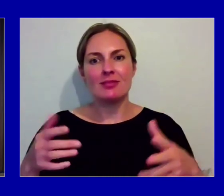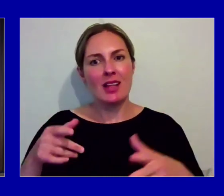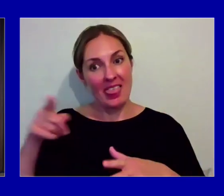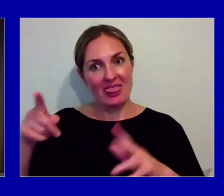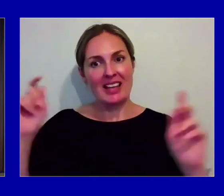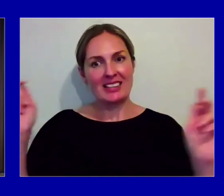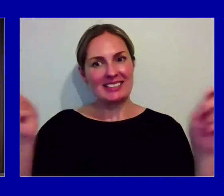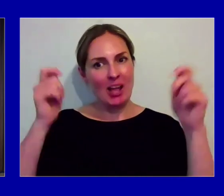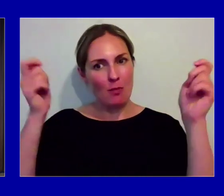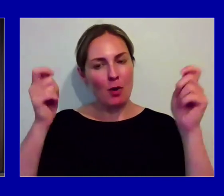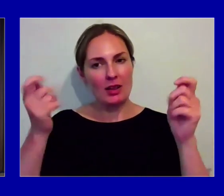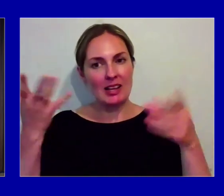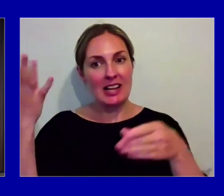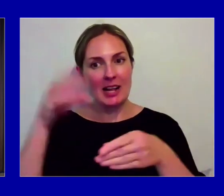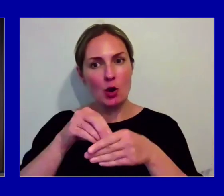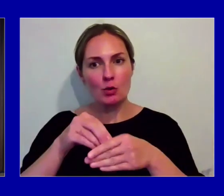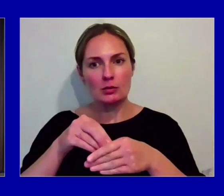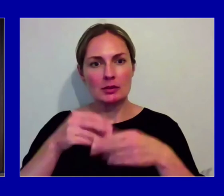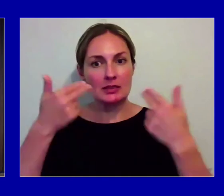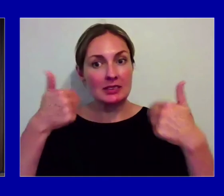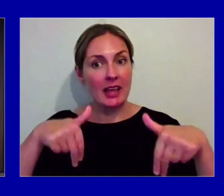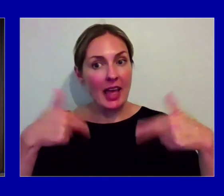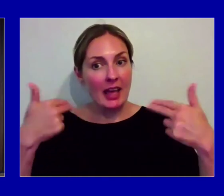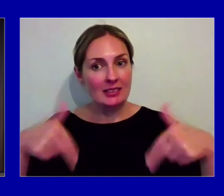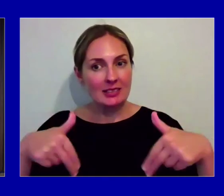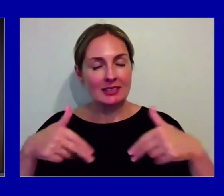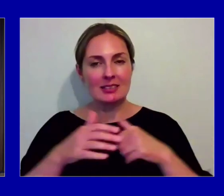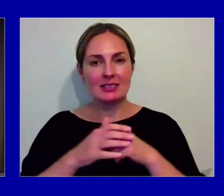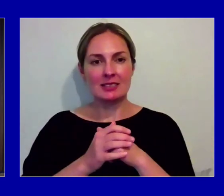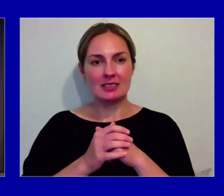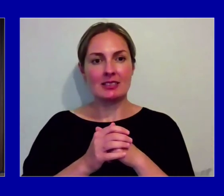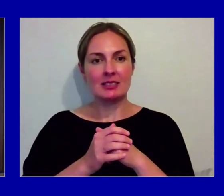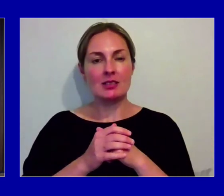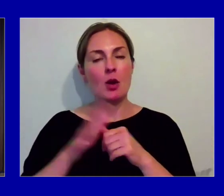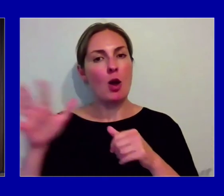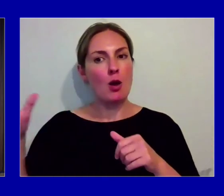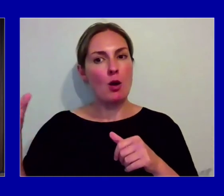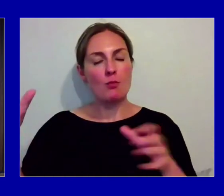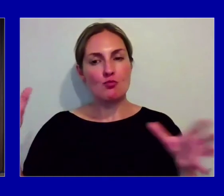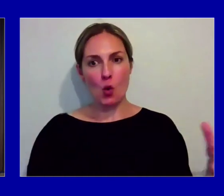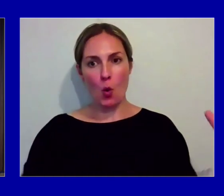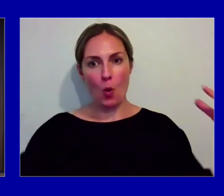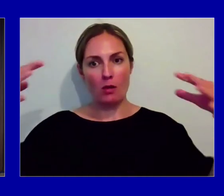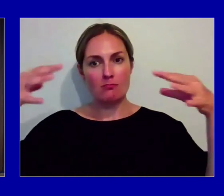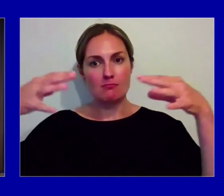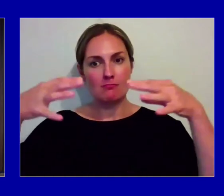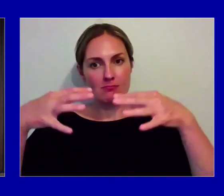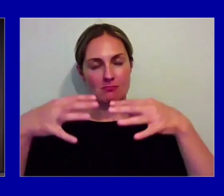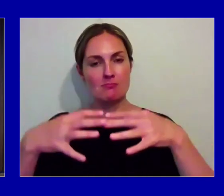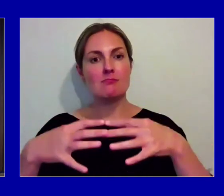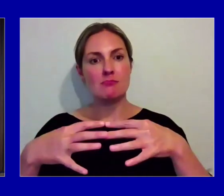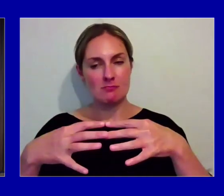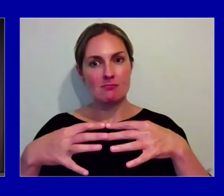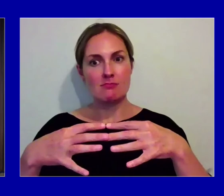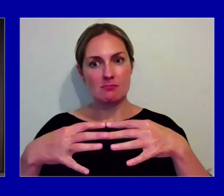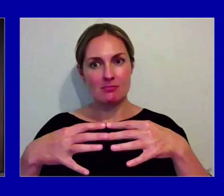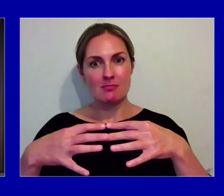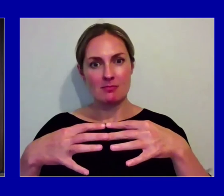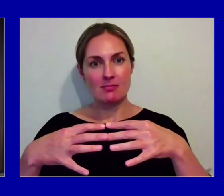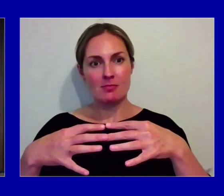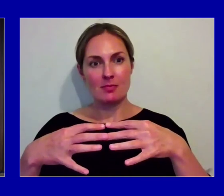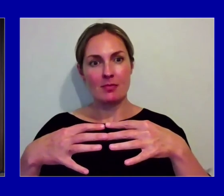brought, uh, five of us, um, from the Kulin Nations together with the Woiwurrung, the Jajawurrung, um, the Boonwurrung